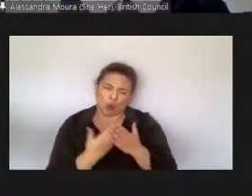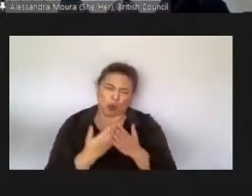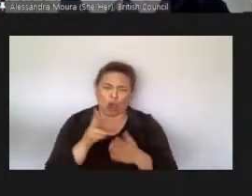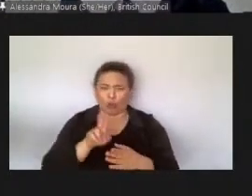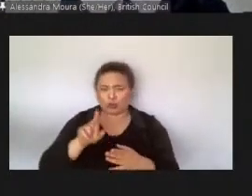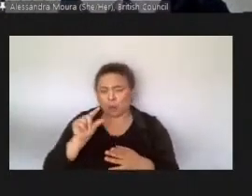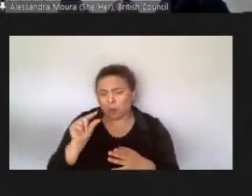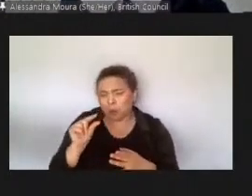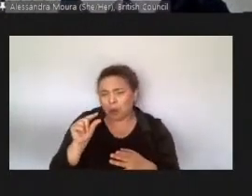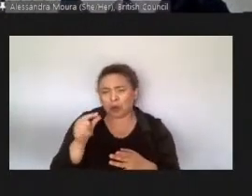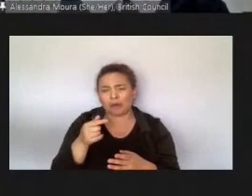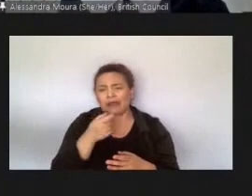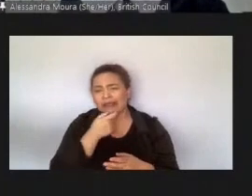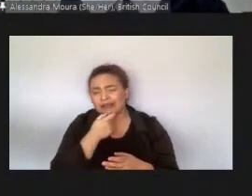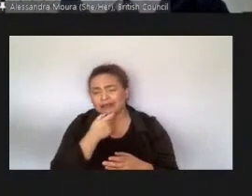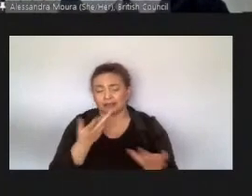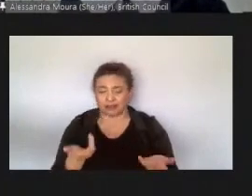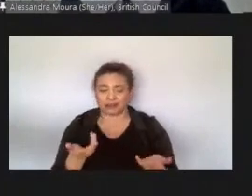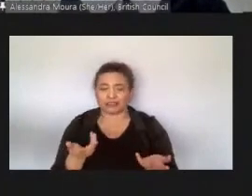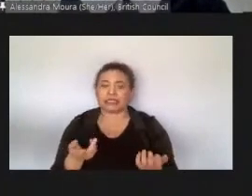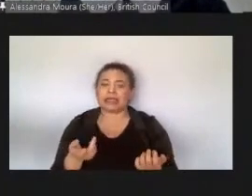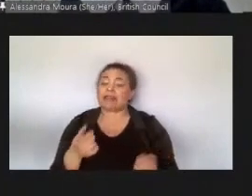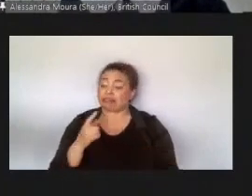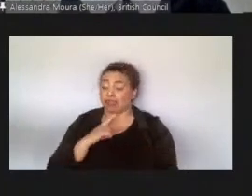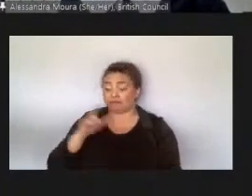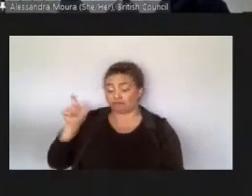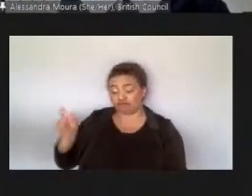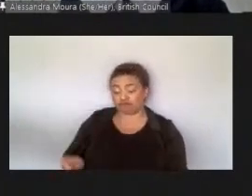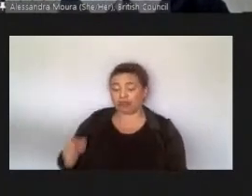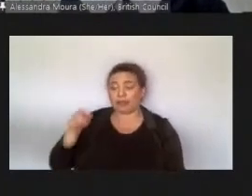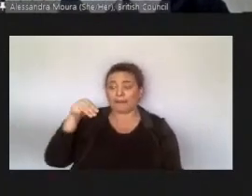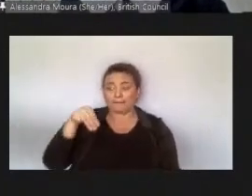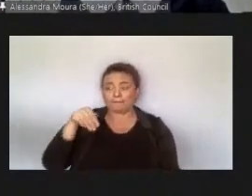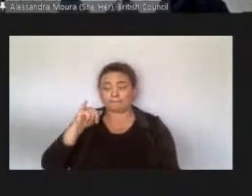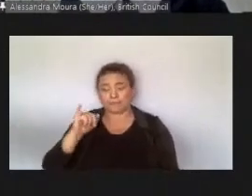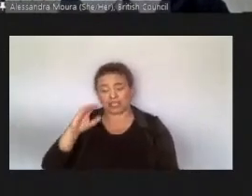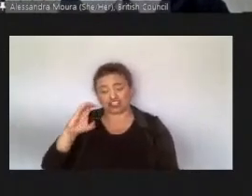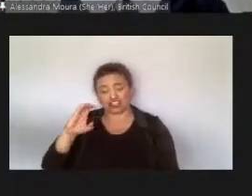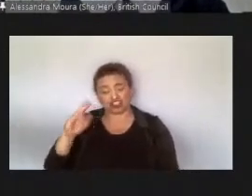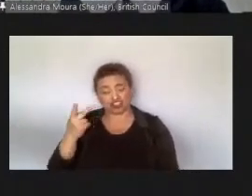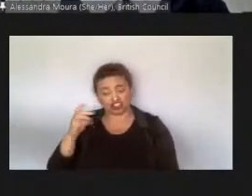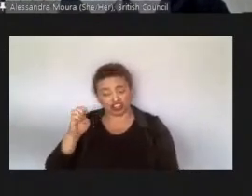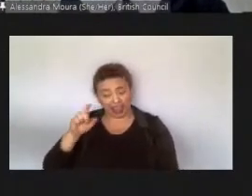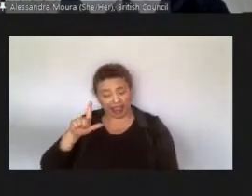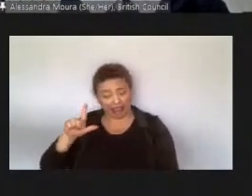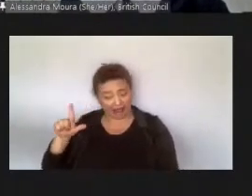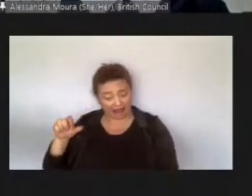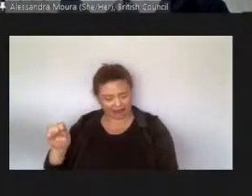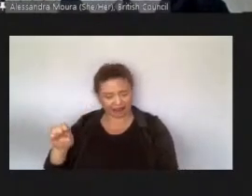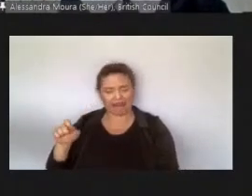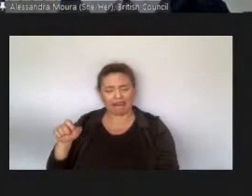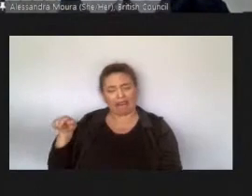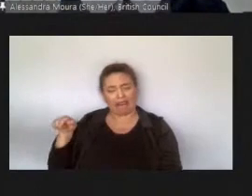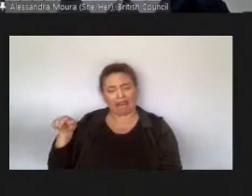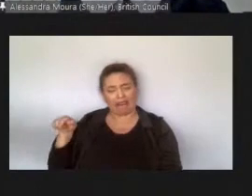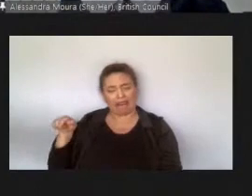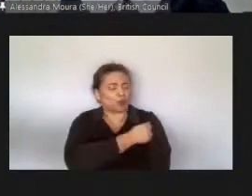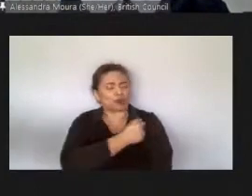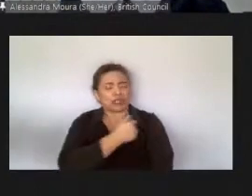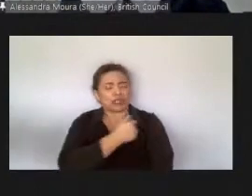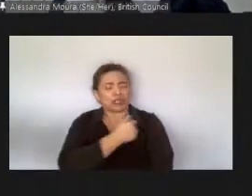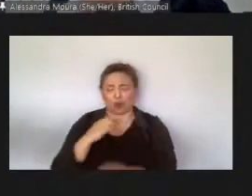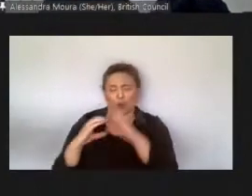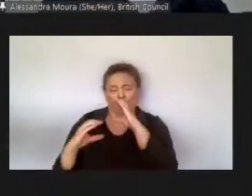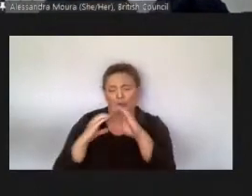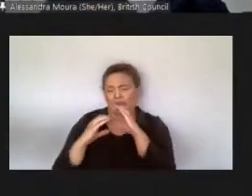6 and still can't communicate with me. So I firmly believe that children can't learn a foreign language successfully if they don't have the